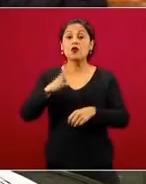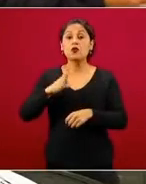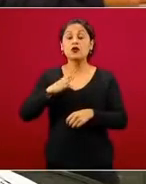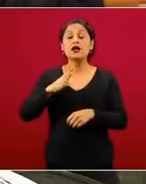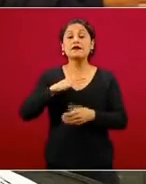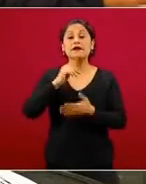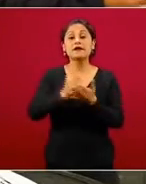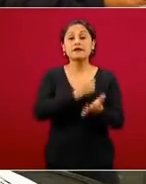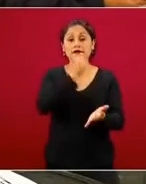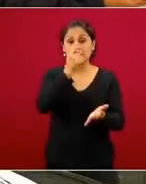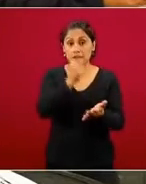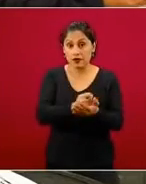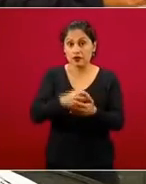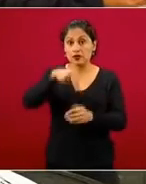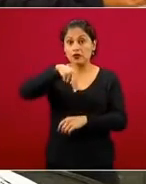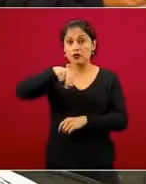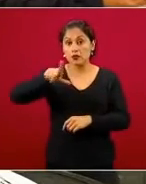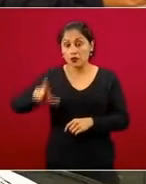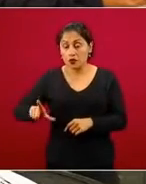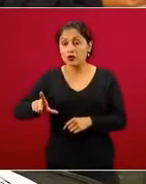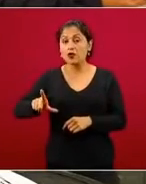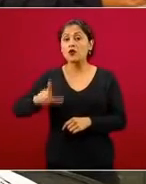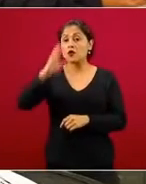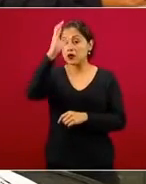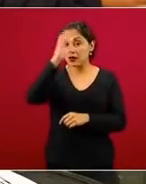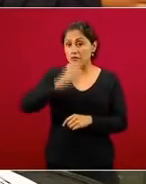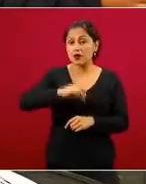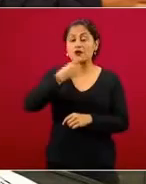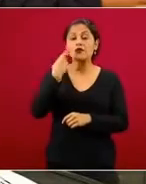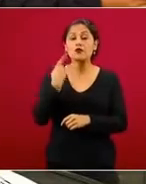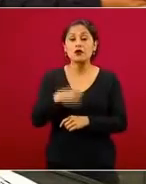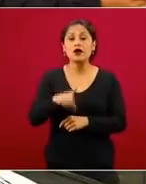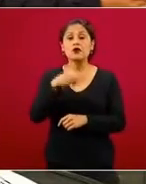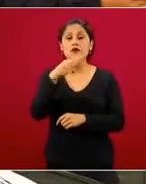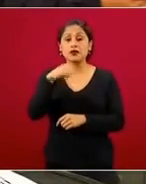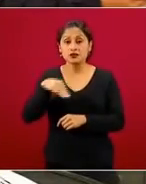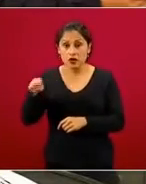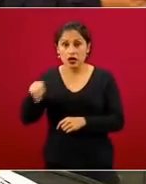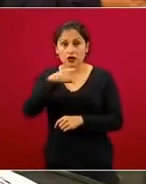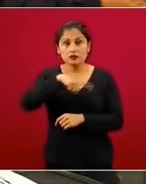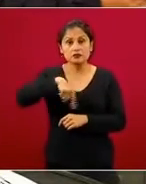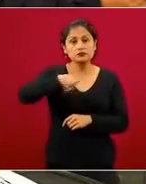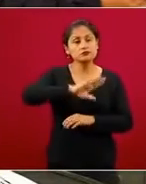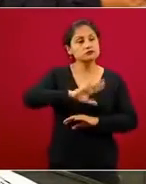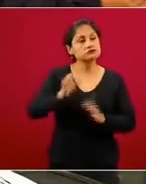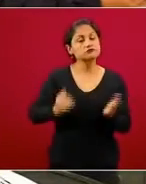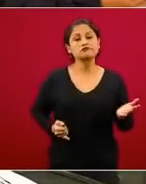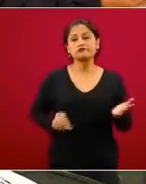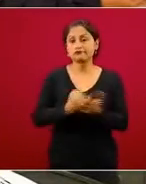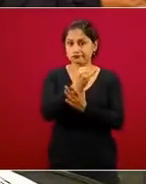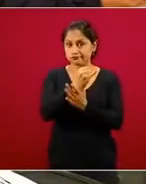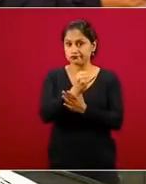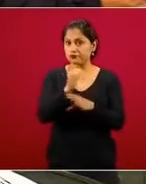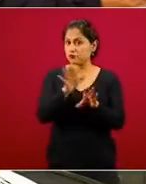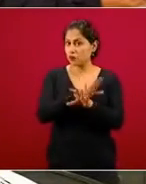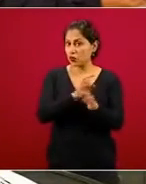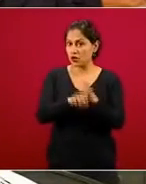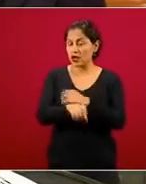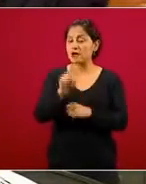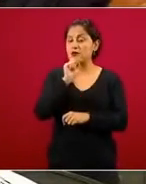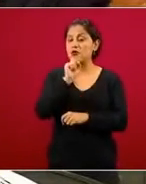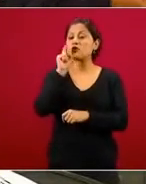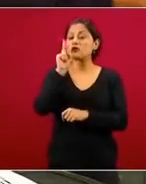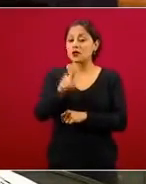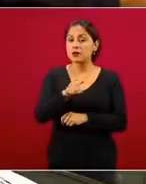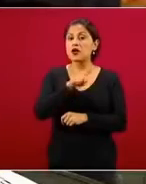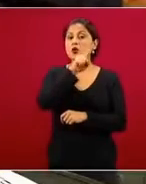there are a number of states such as Durango, Michoacan, and Tamaulipas who have taken their own measures,